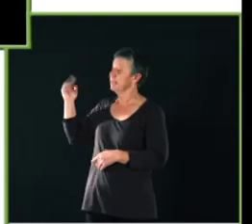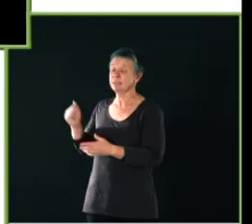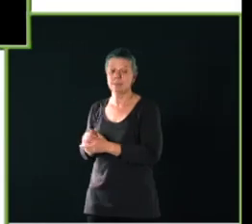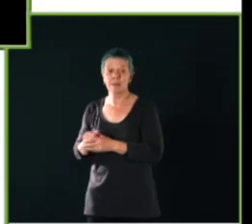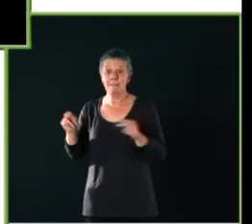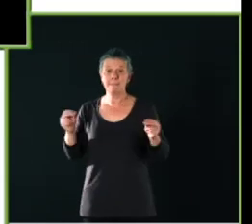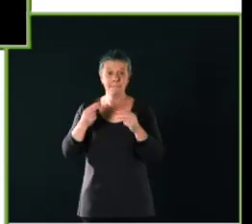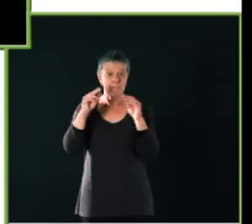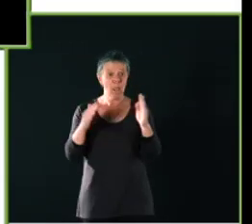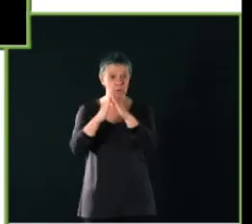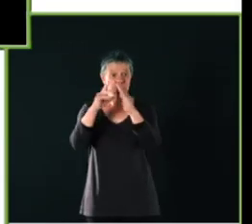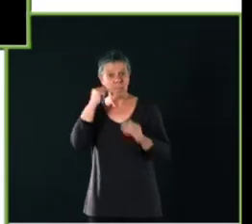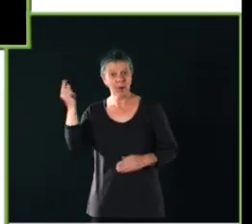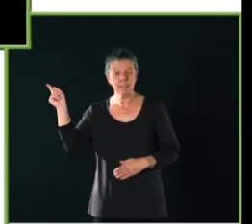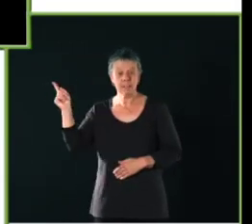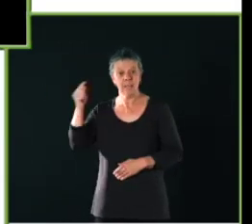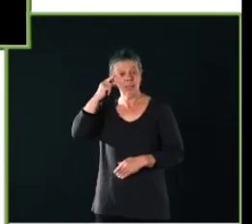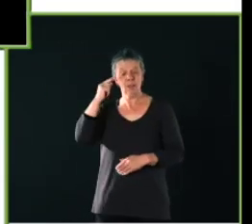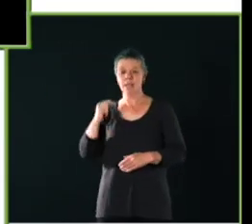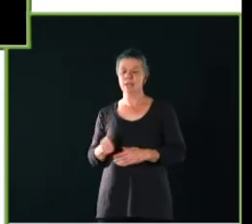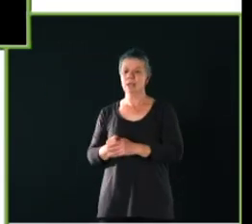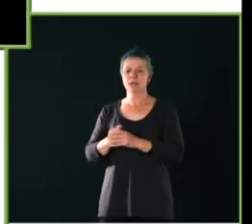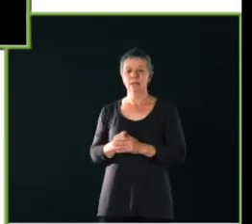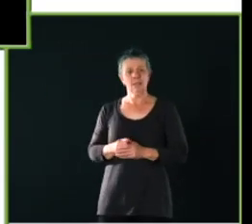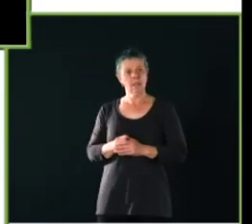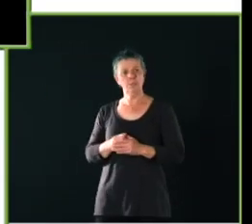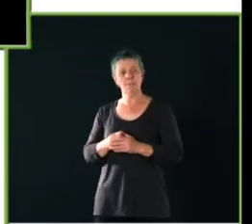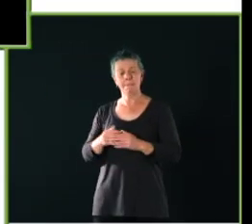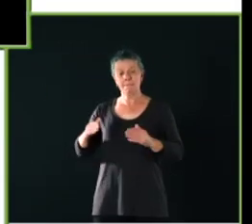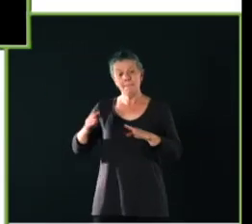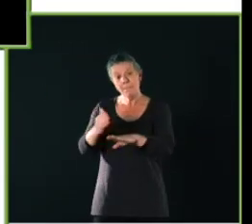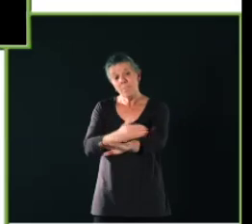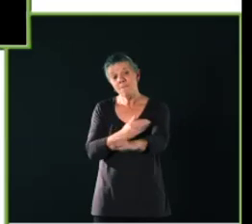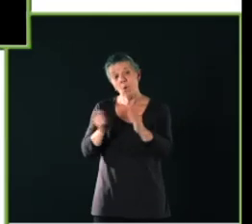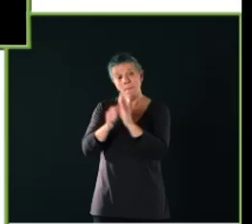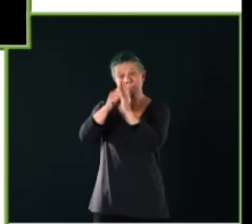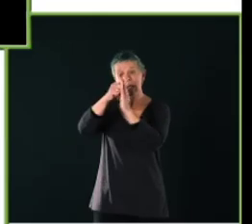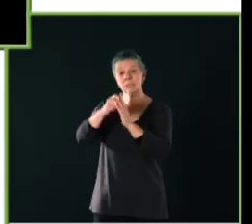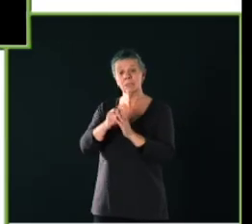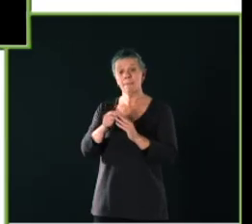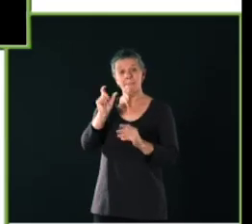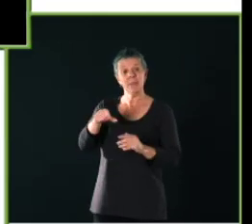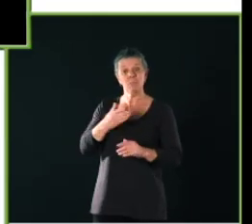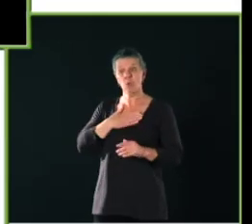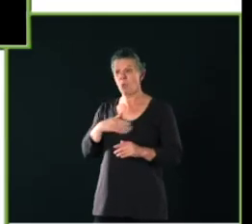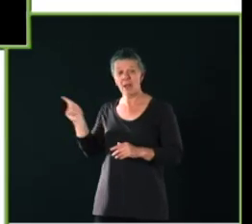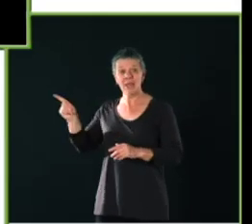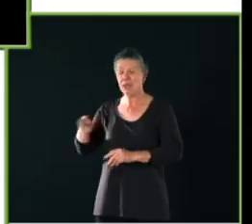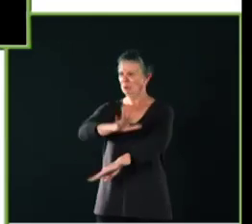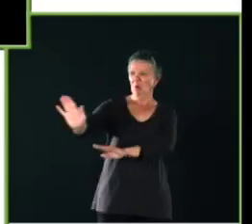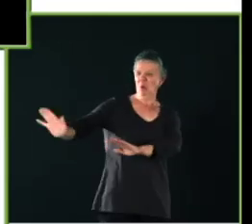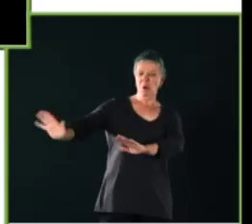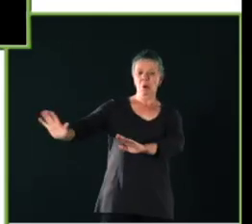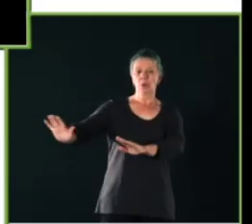Controversial before it was built? You betcha. Would Paris like it gone? Doubt it. Whangarei could have